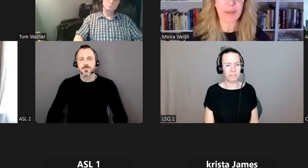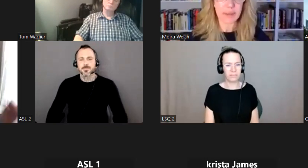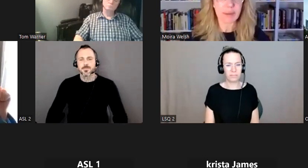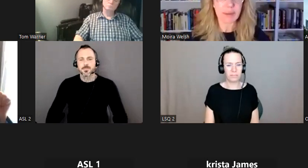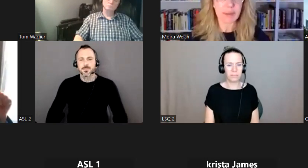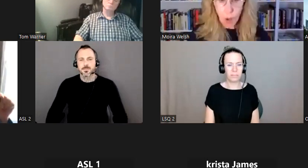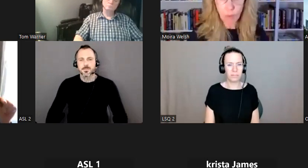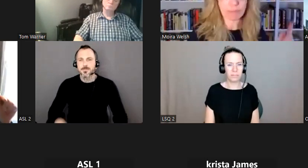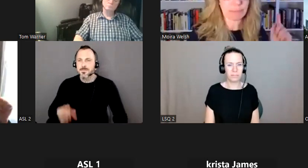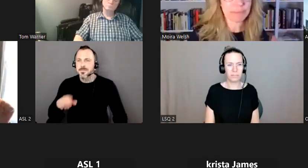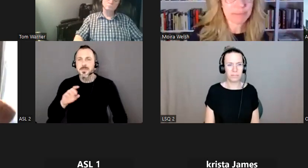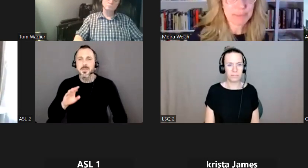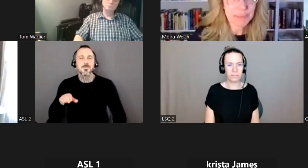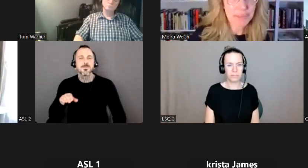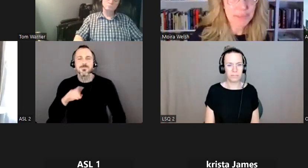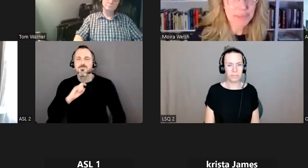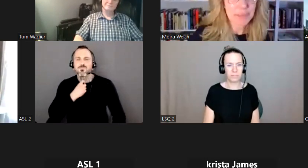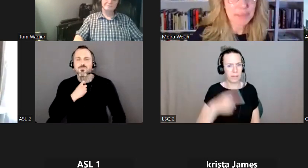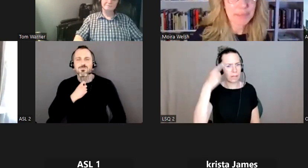Oh, I think you just need to click, sweetheart.